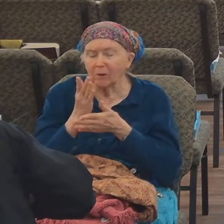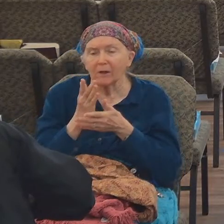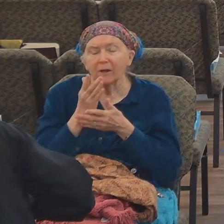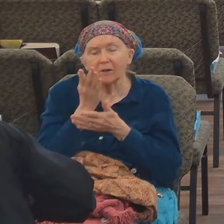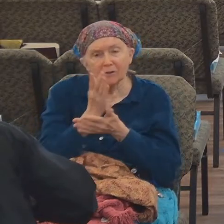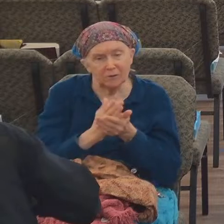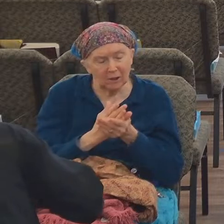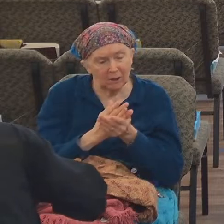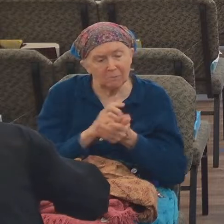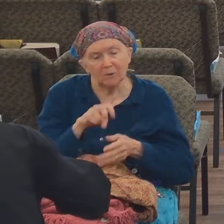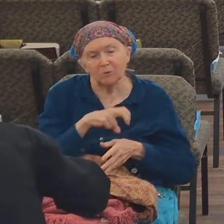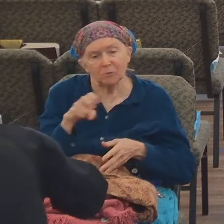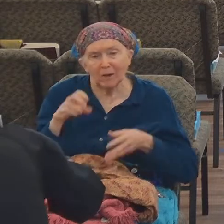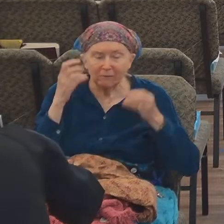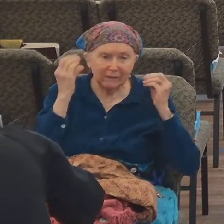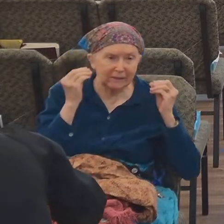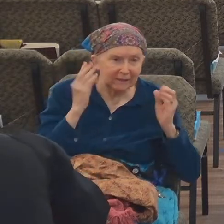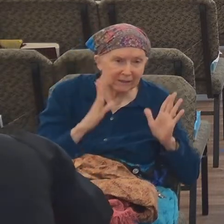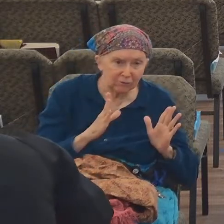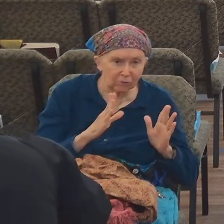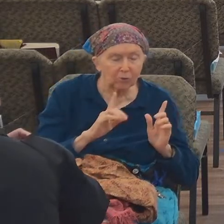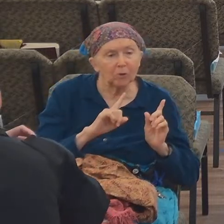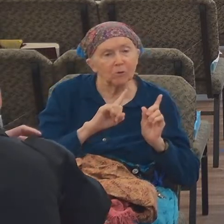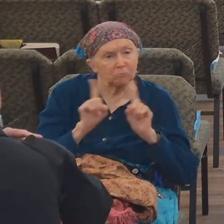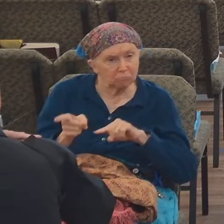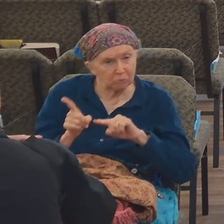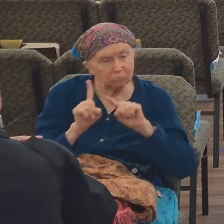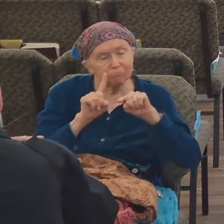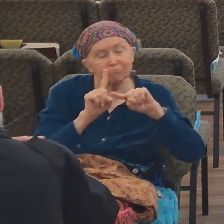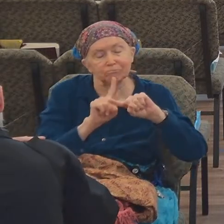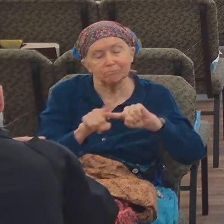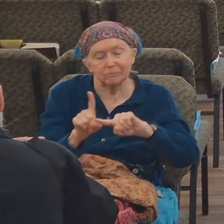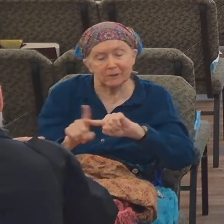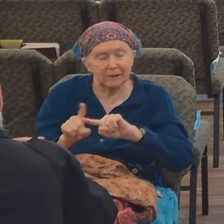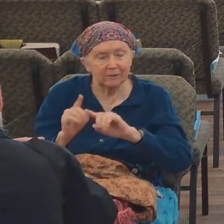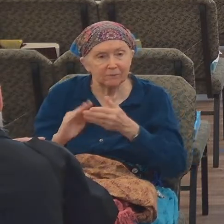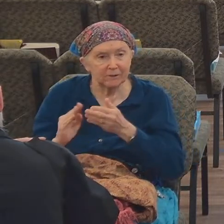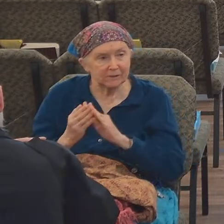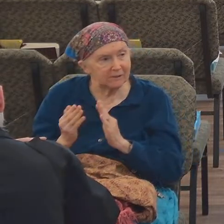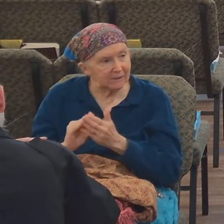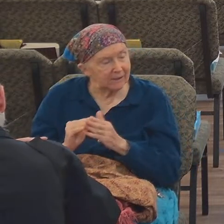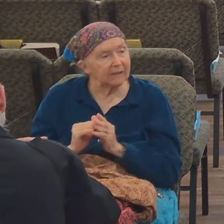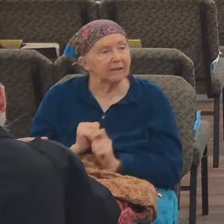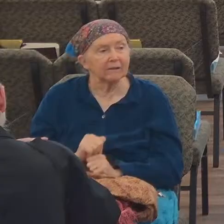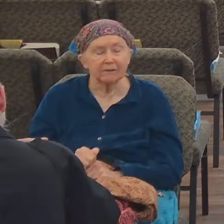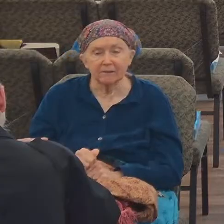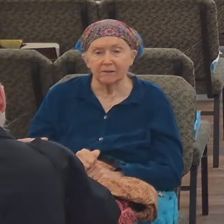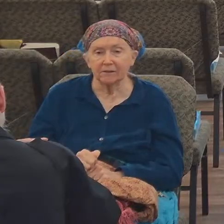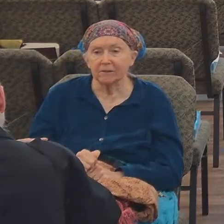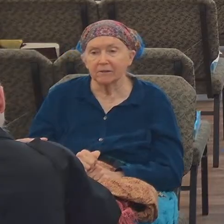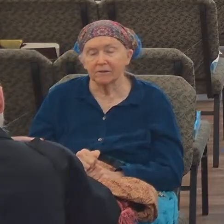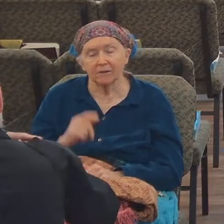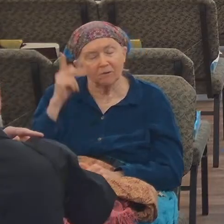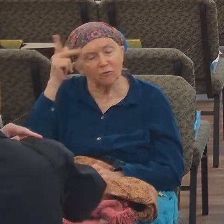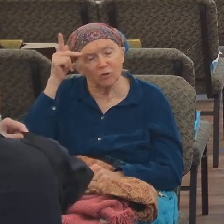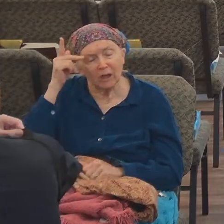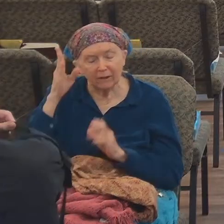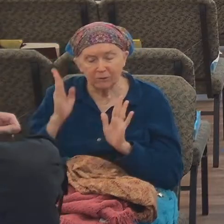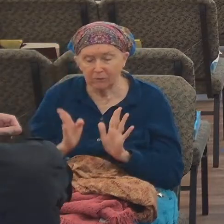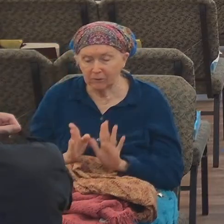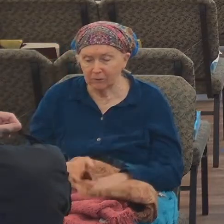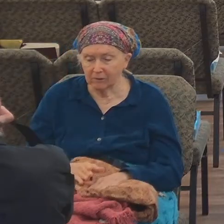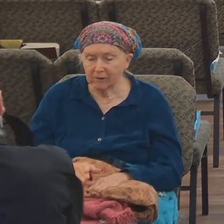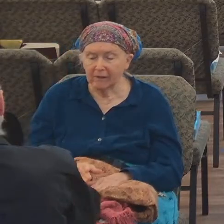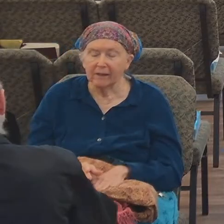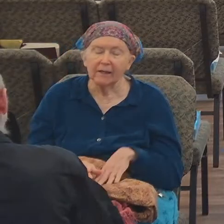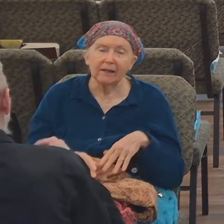coming through a place like Thessalonica, right? Remember in chapter 2, he goes through all of these things that he